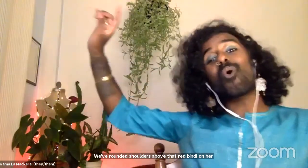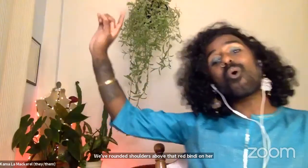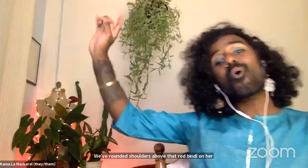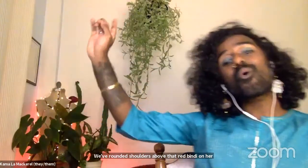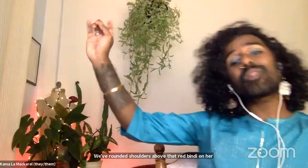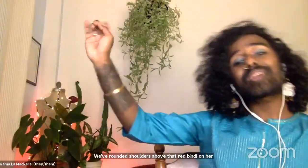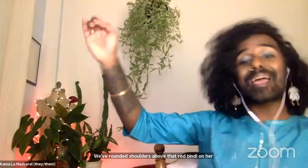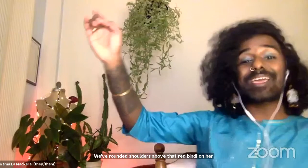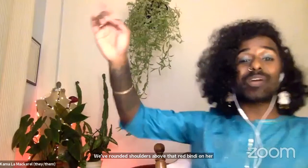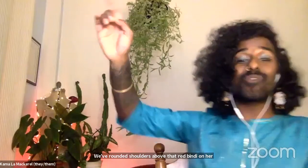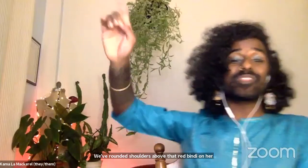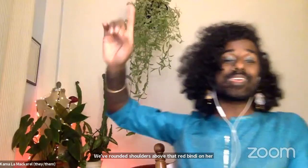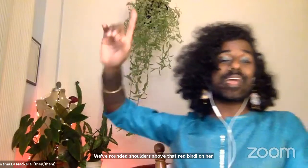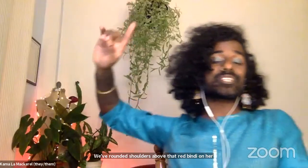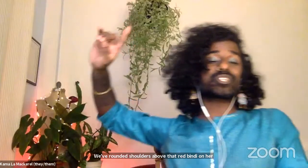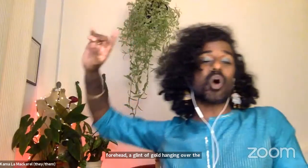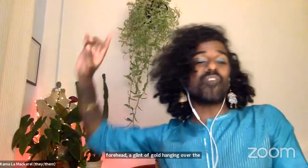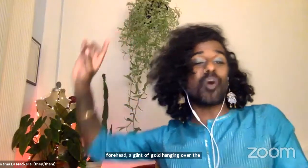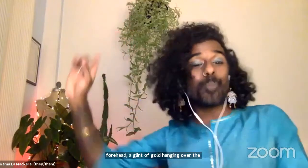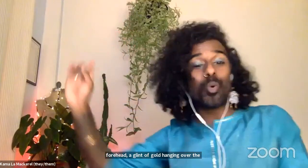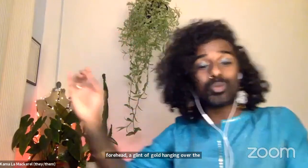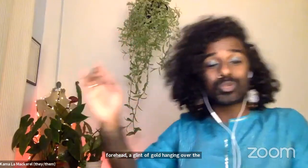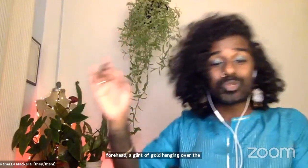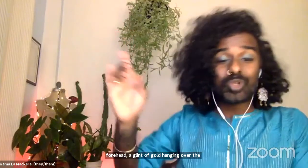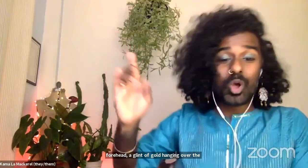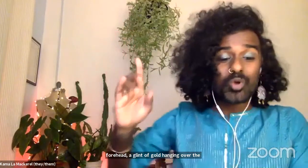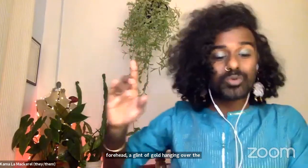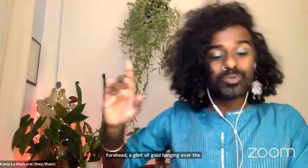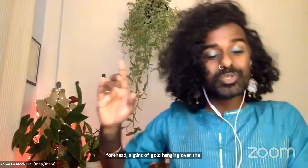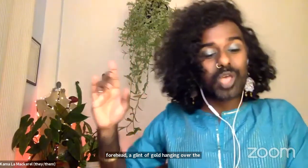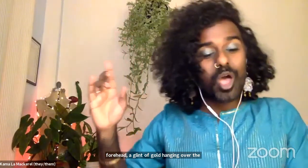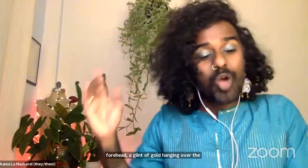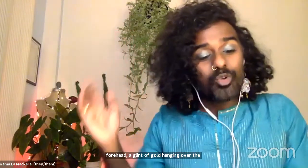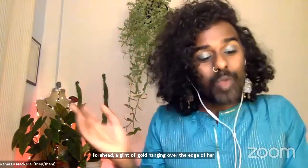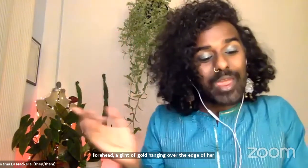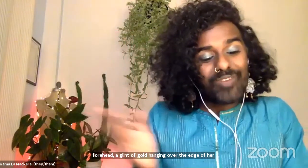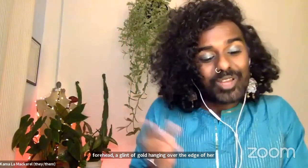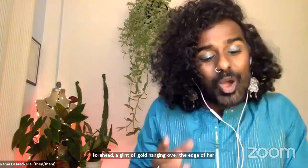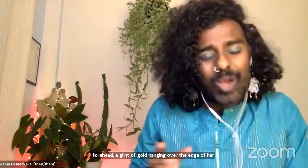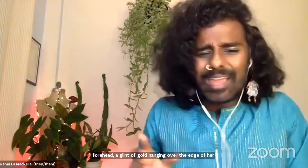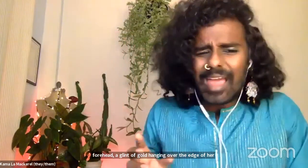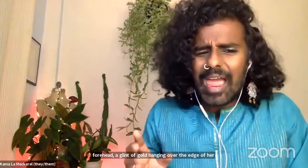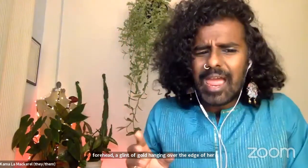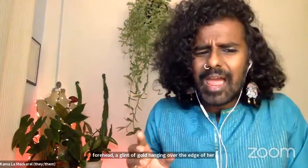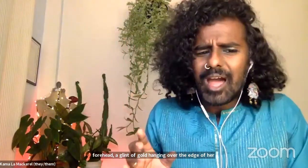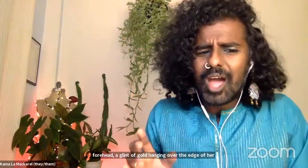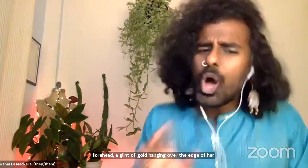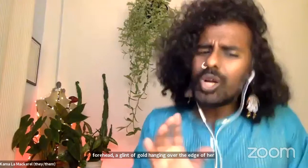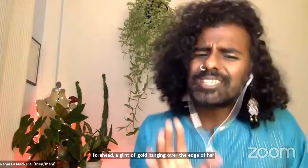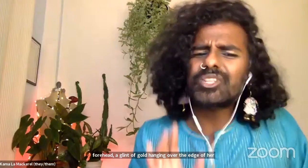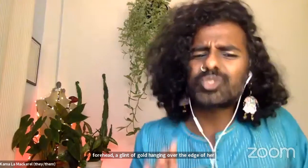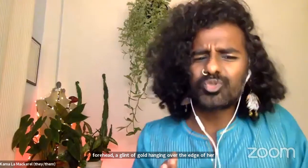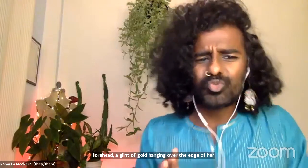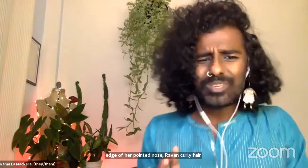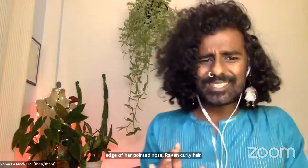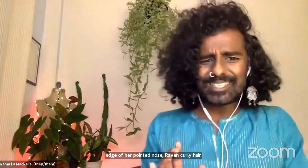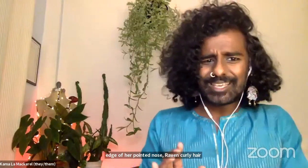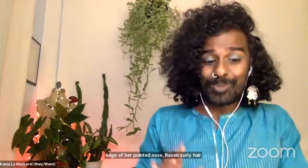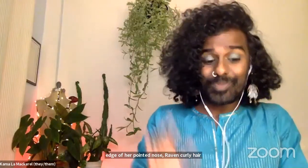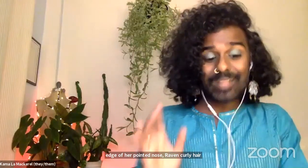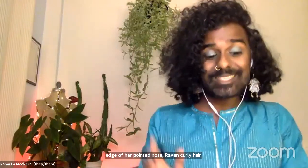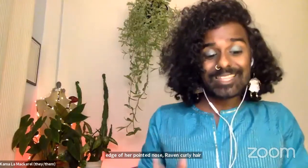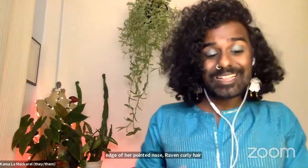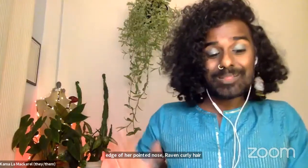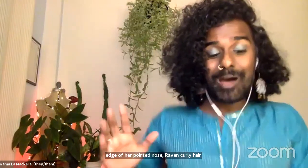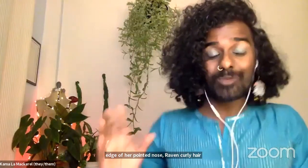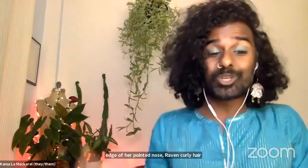of gold hanging over the edge of her pointed nose, raven curly hair, a tad too greasy,